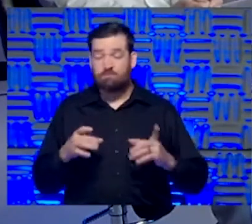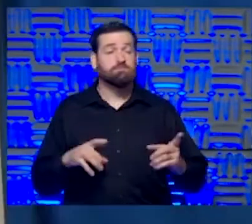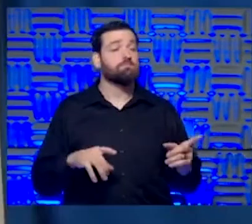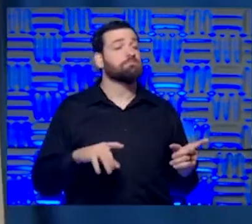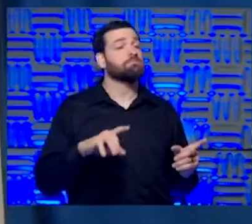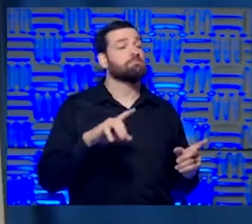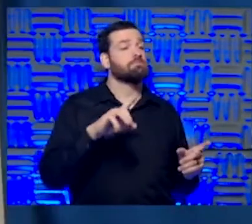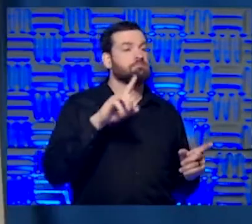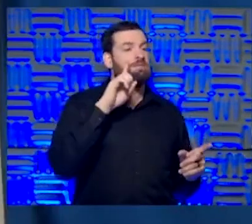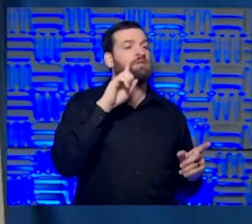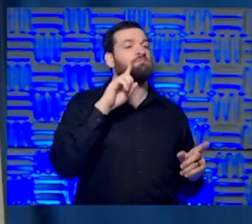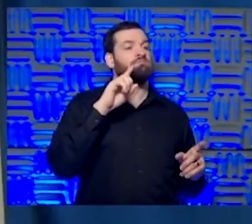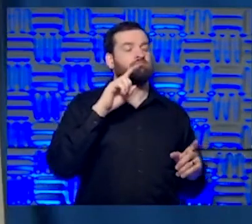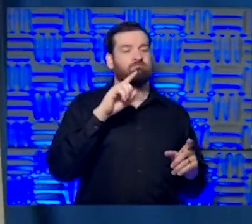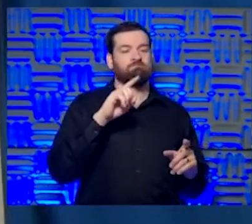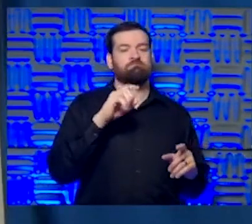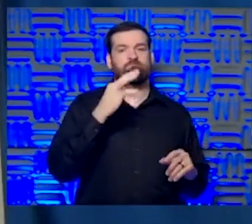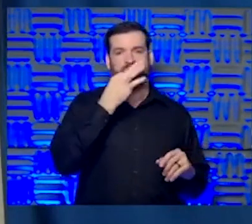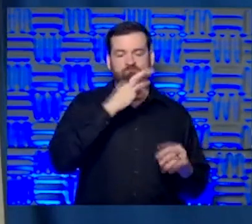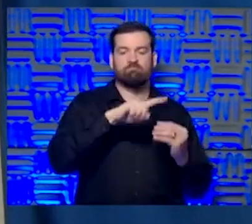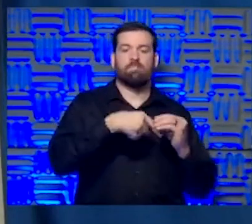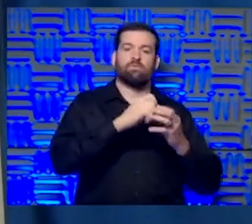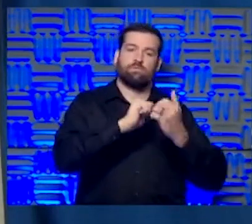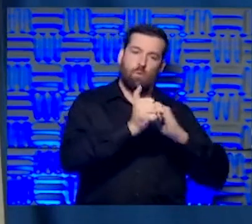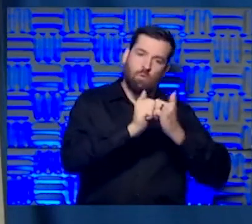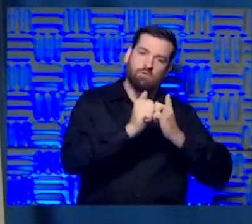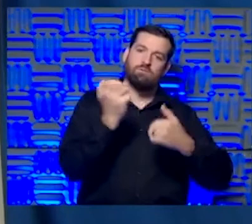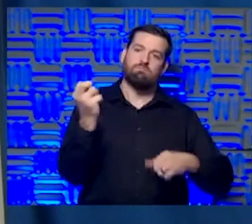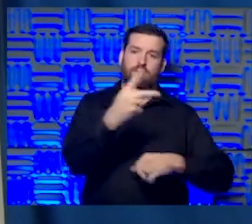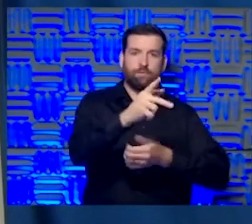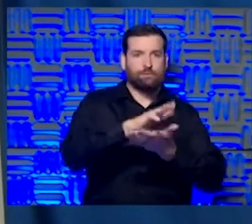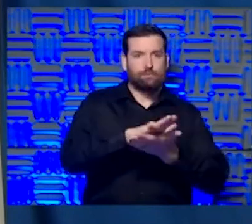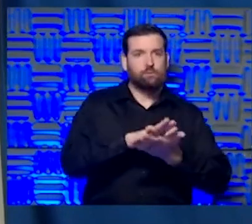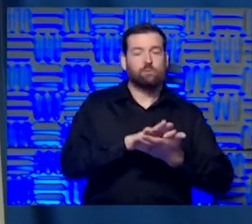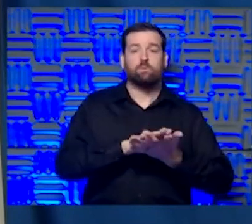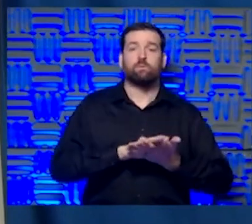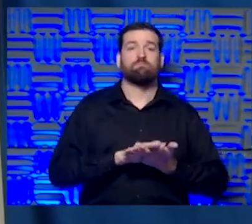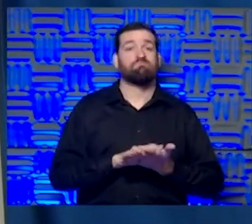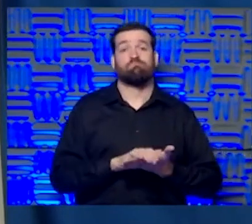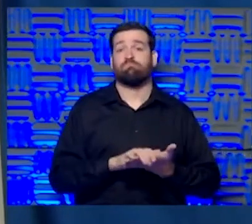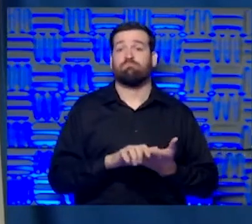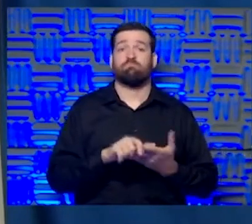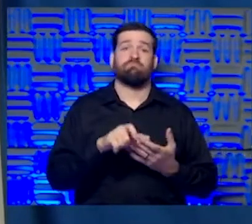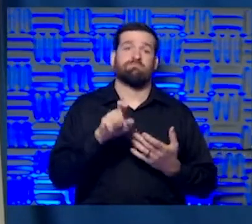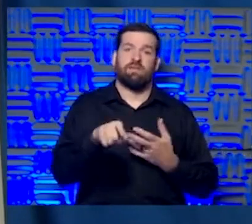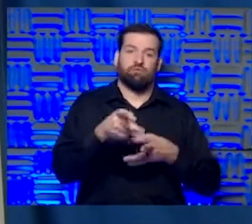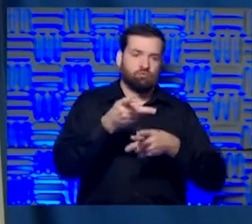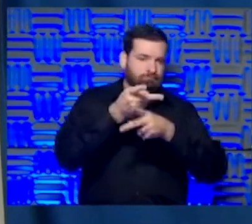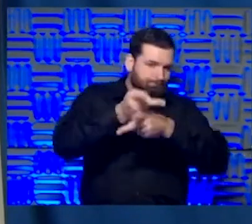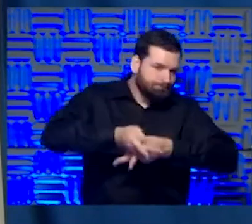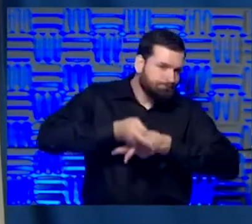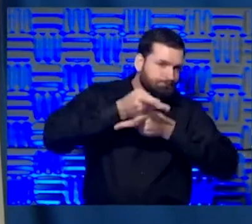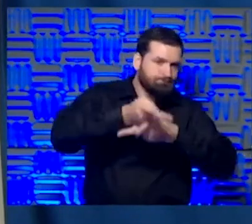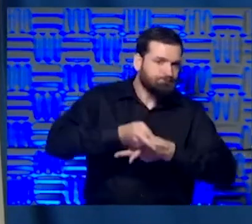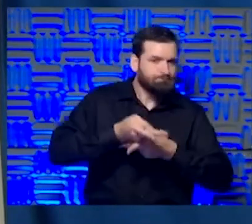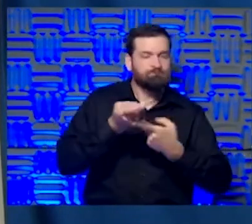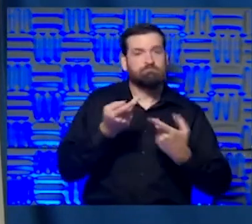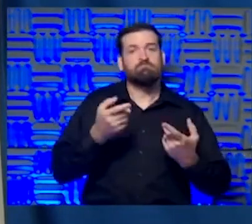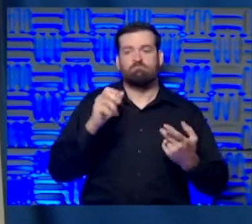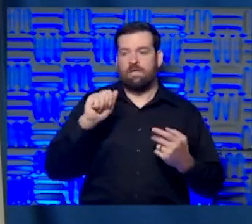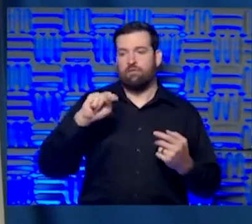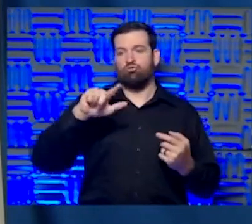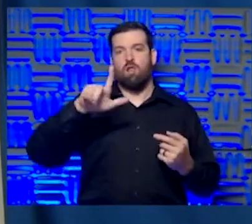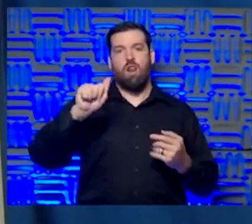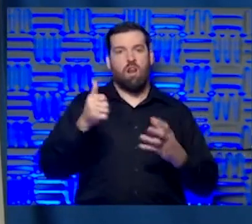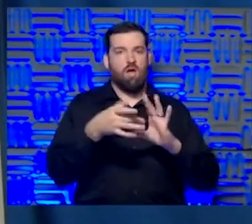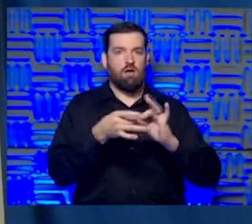the upcoming ones about sports and return to school are just going to have to be handled very cautiously. As Angela has noted,